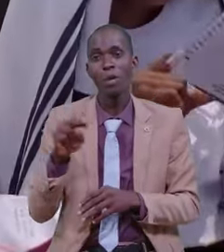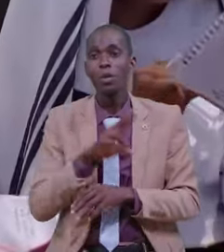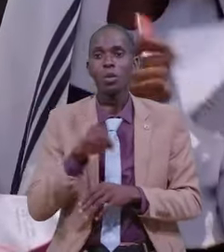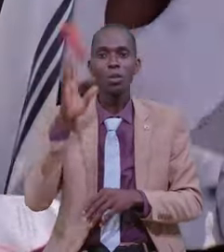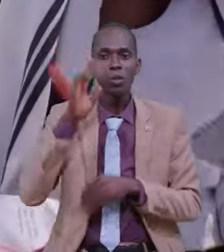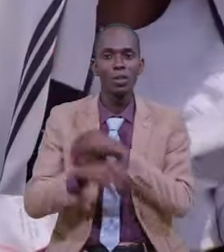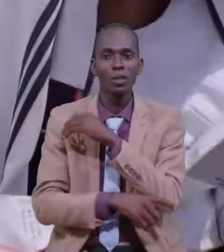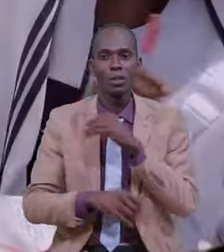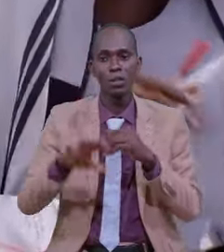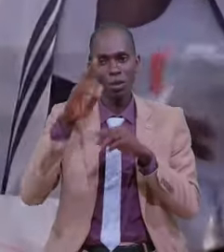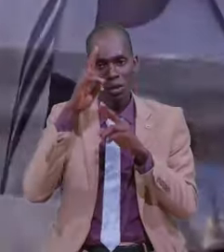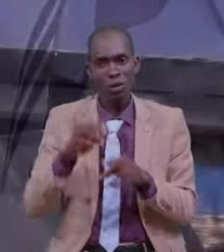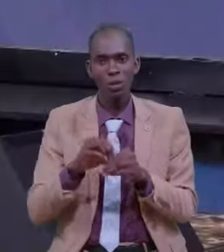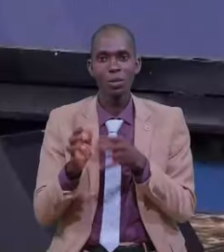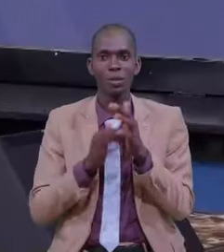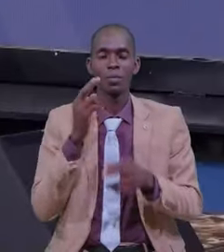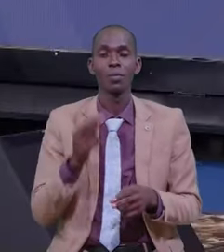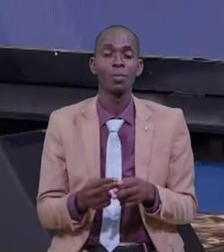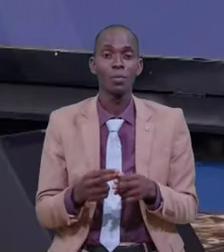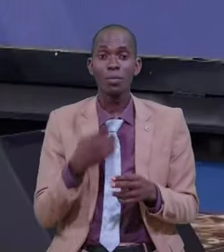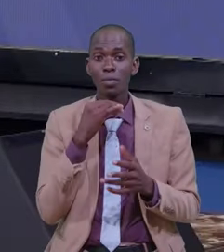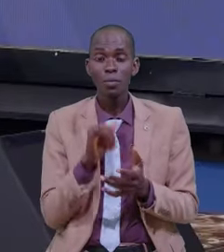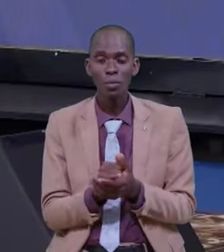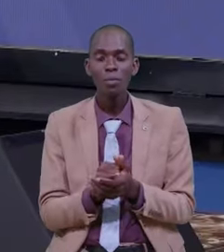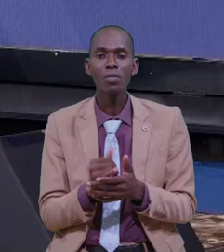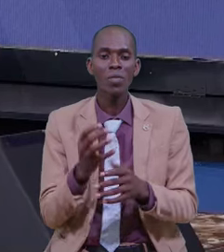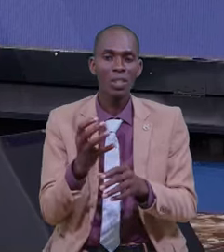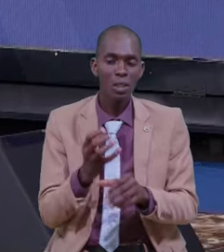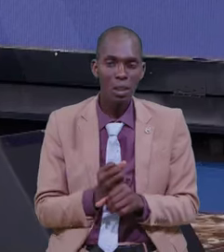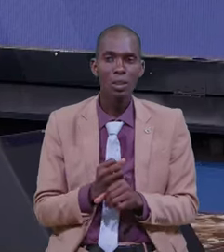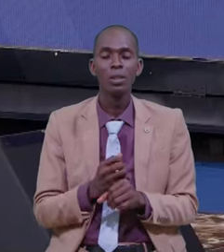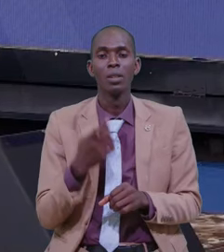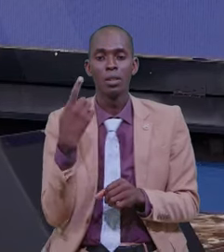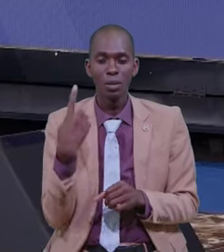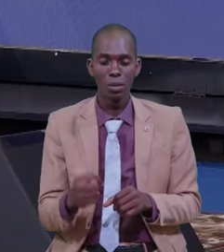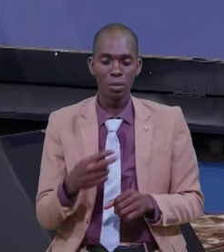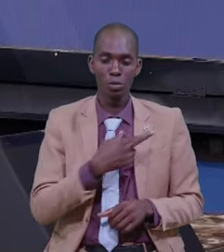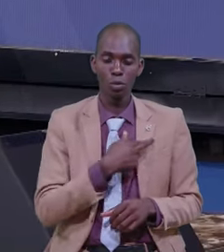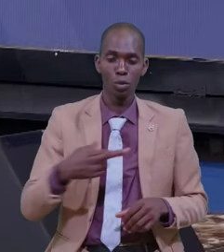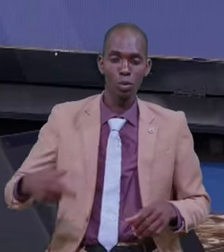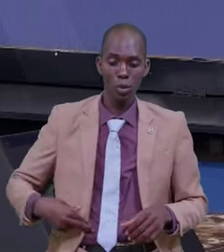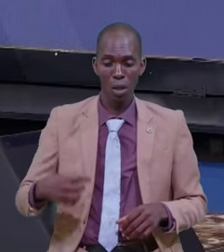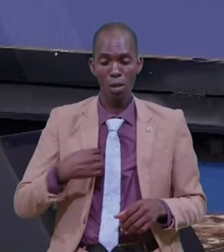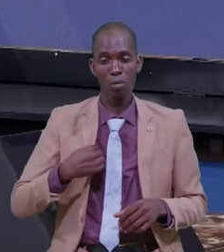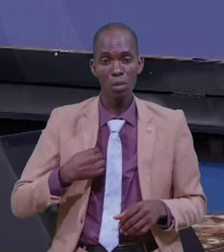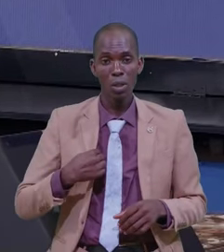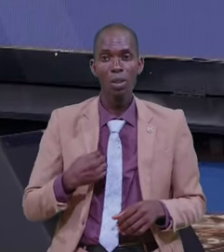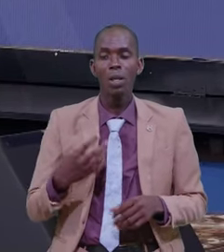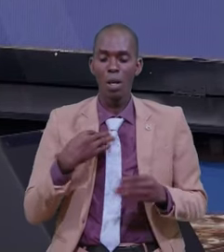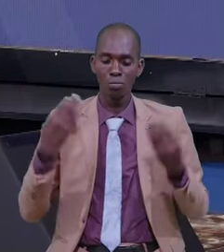He said, get the royal apparel and clothe him. The best thing he wished